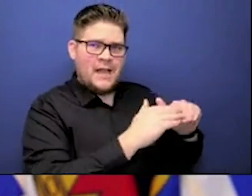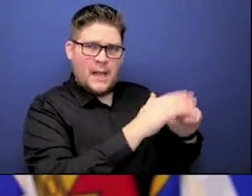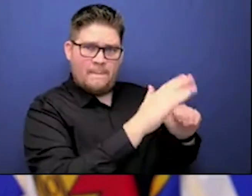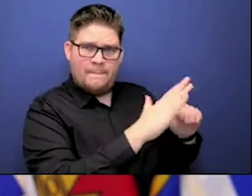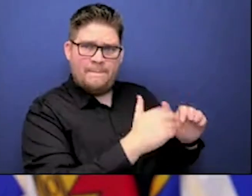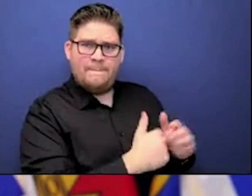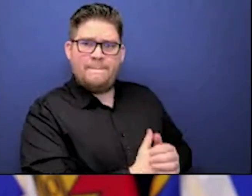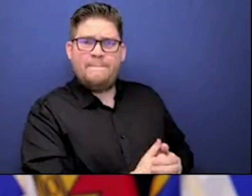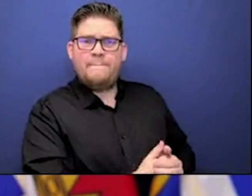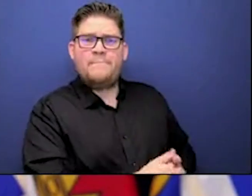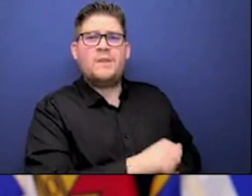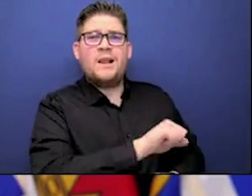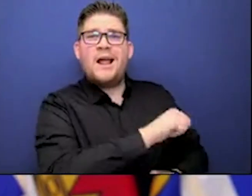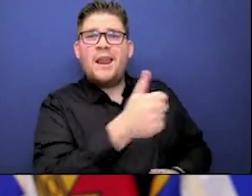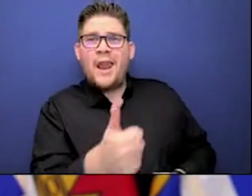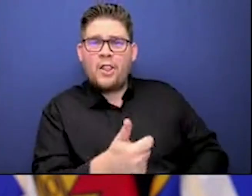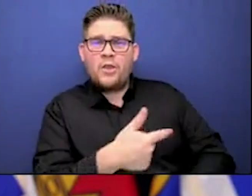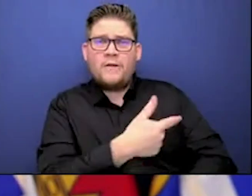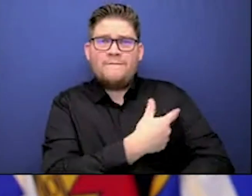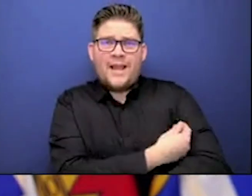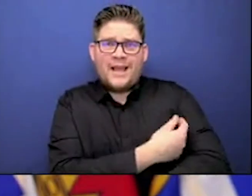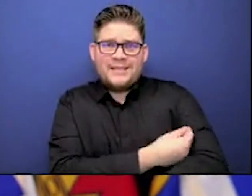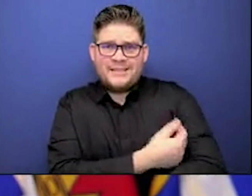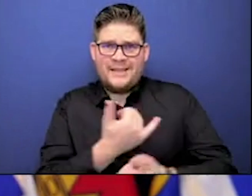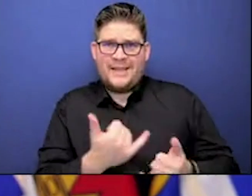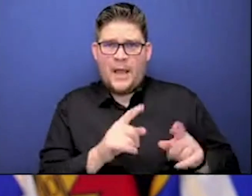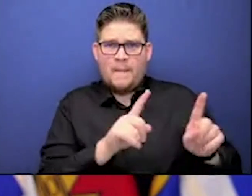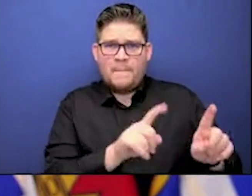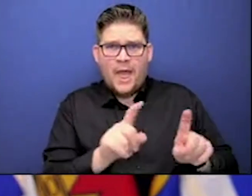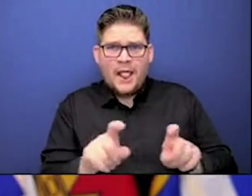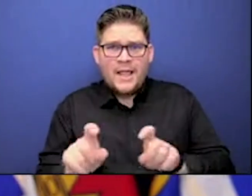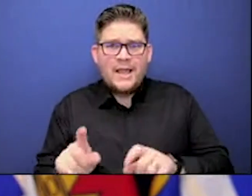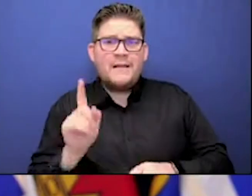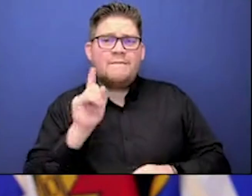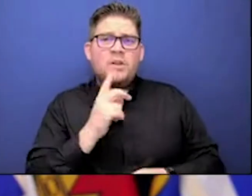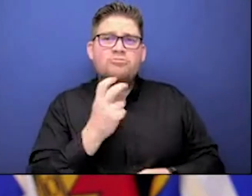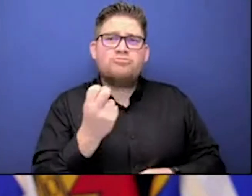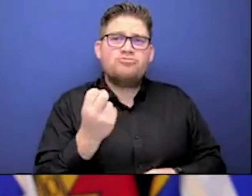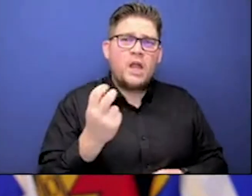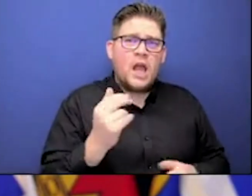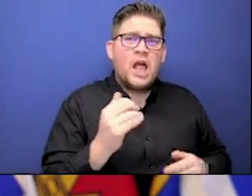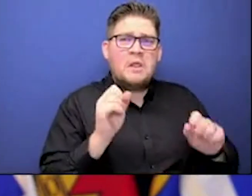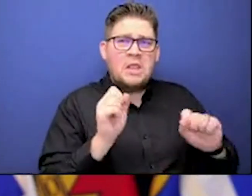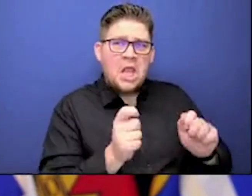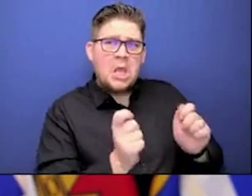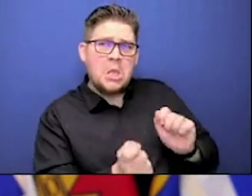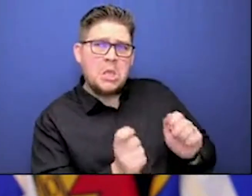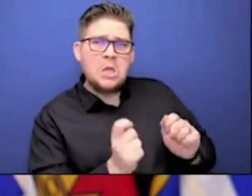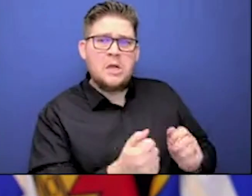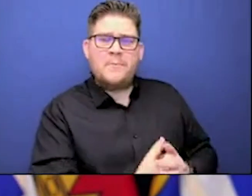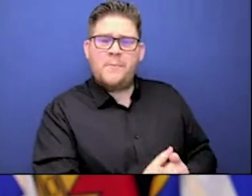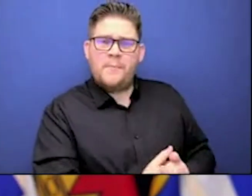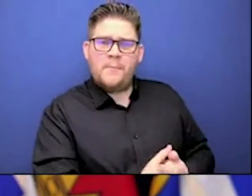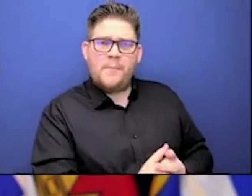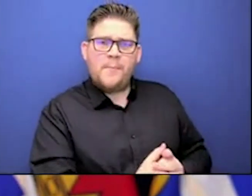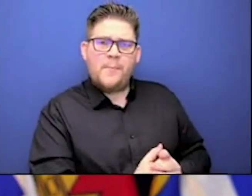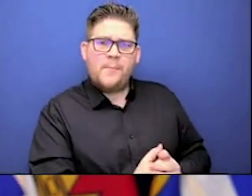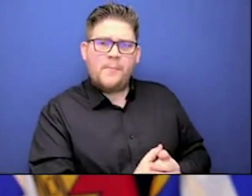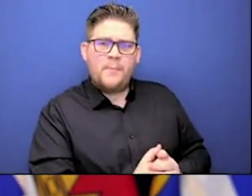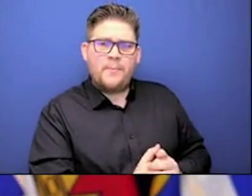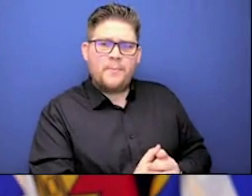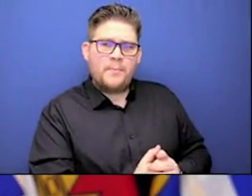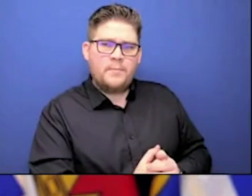still a significant portion of the population in BC that falls into that category. So where does that